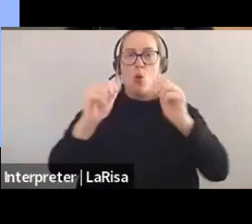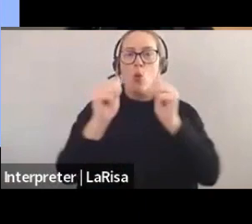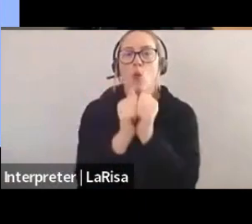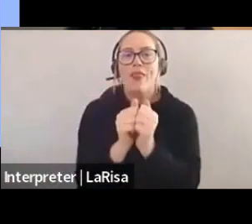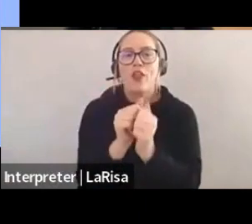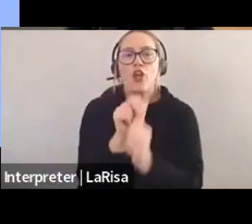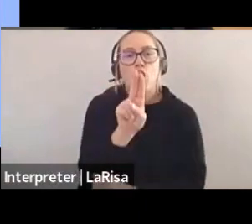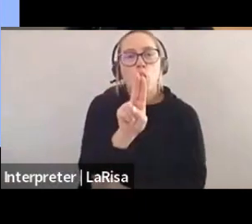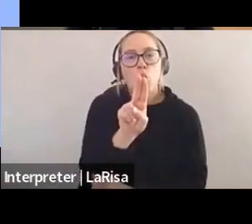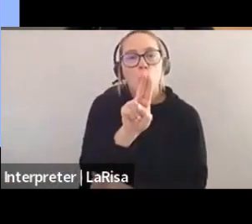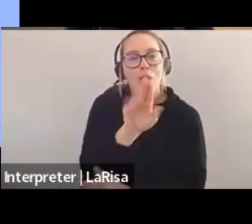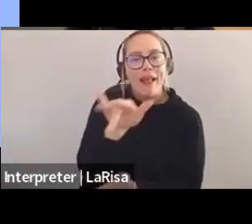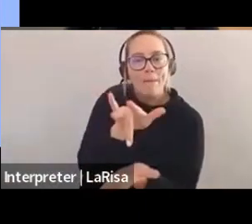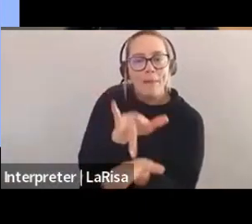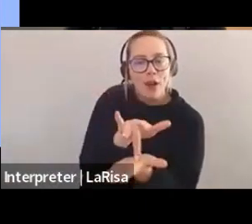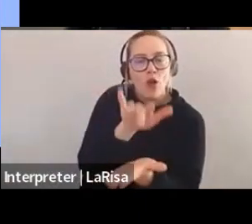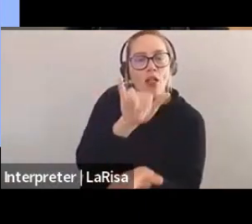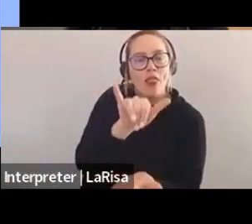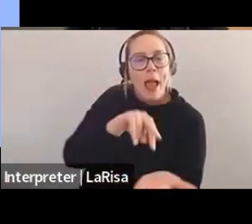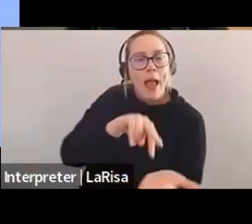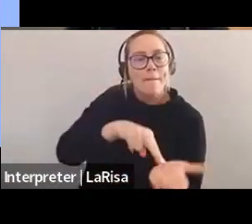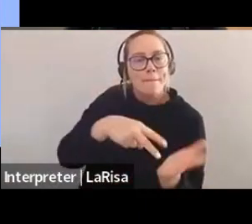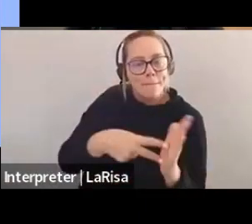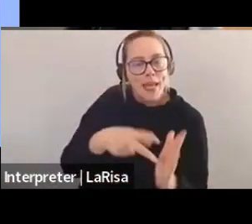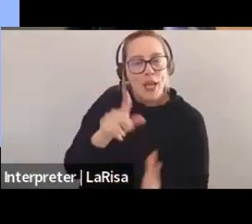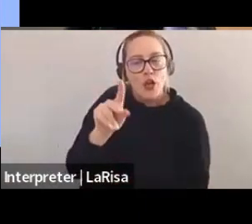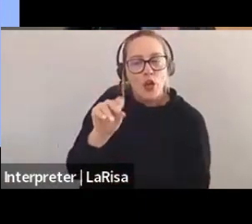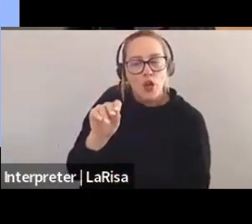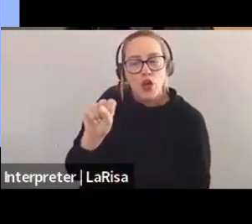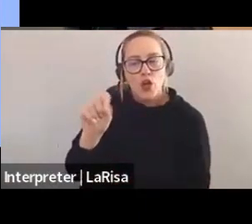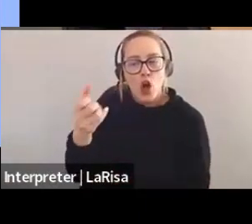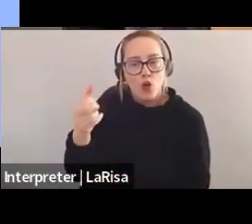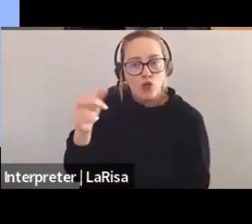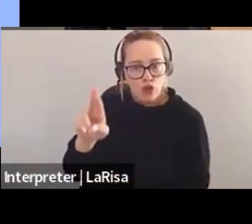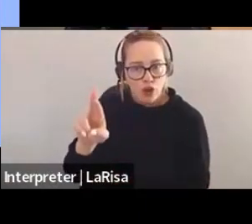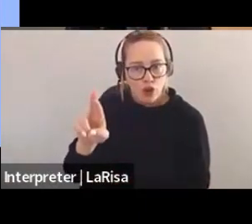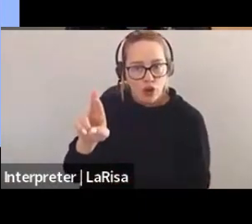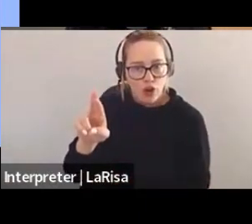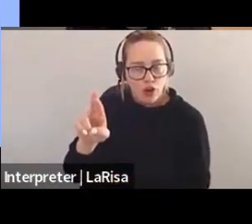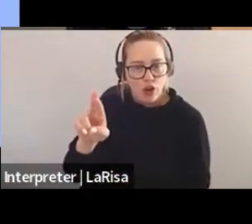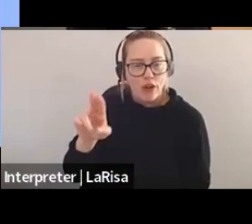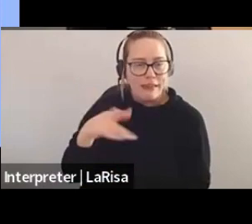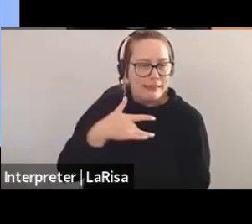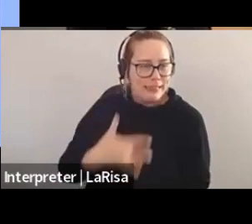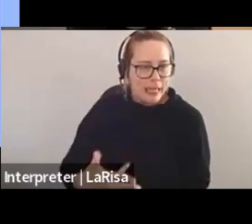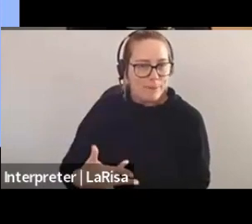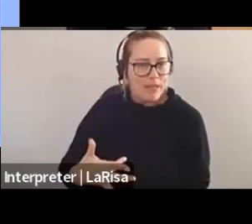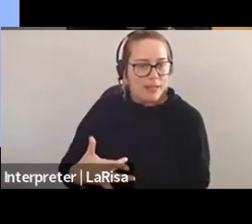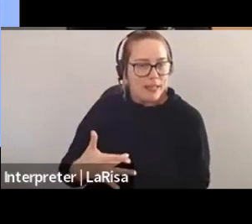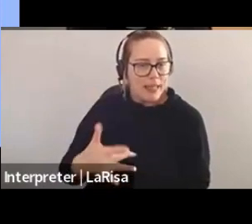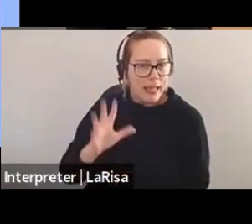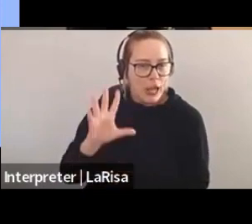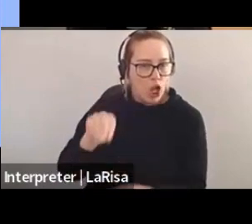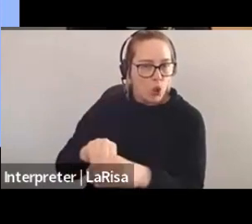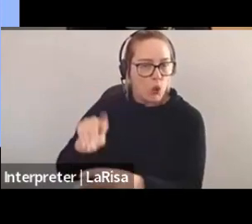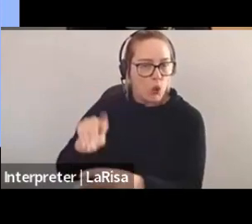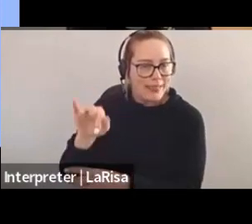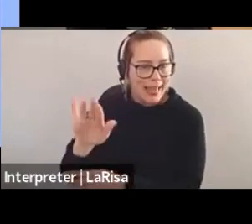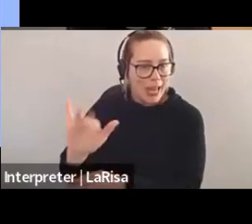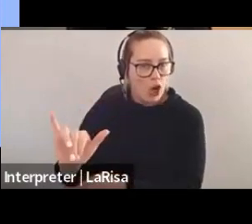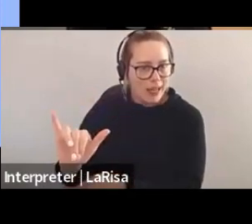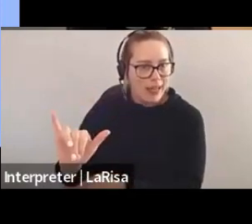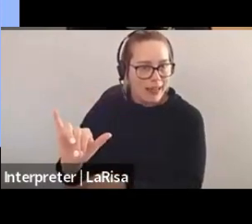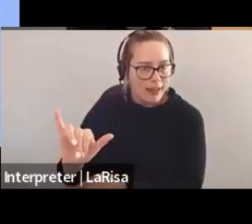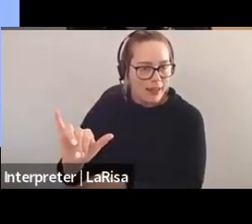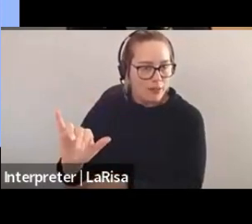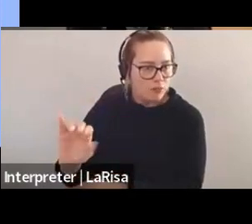little circle with a U in it, and that means that it's kosher overseers, and it's kosher, and usually that's